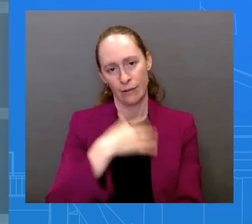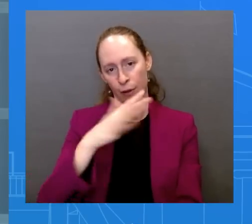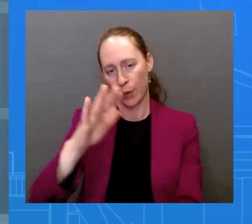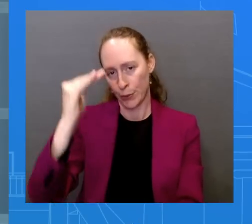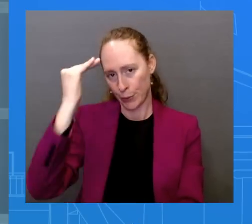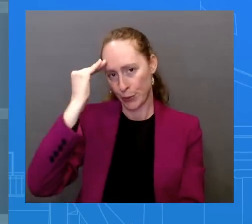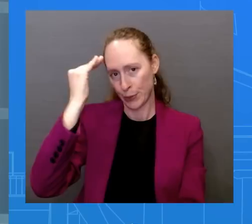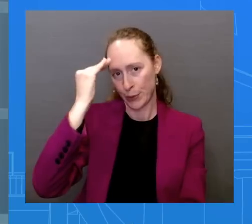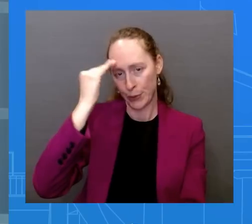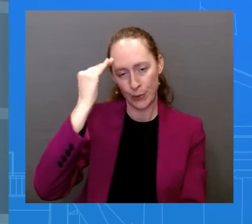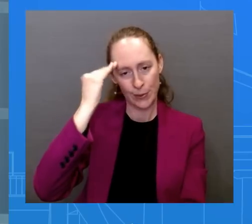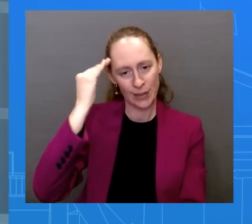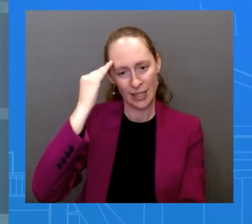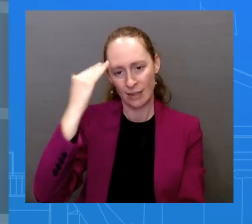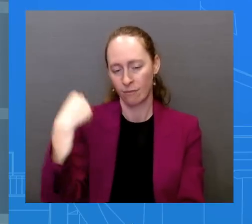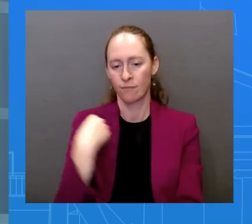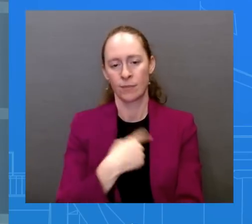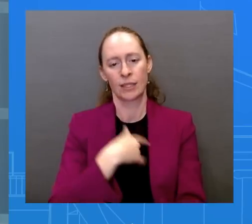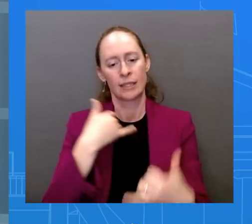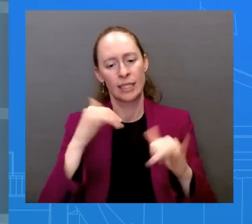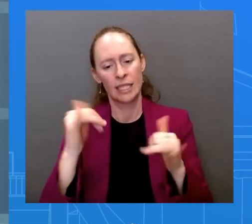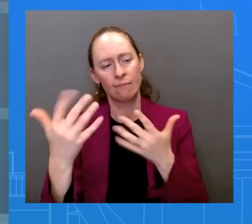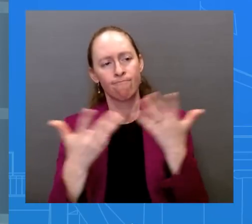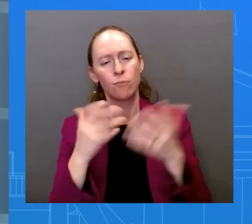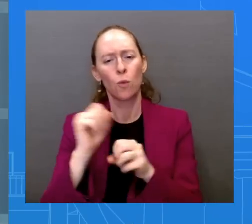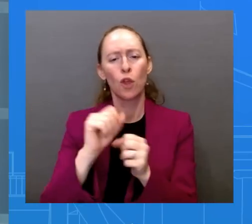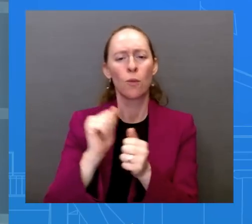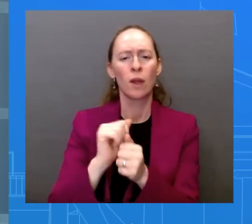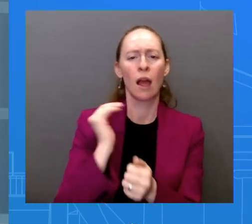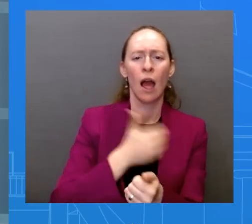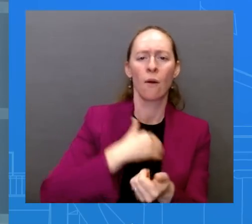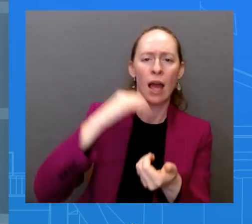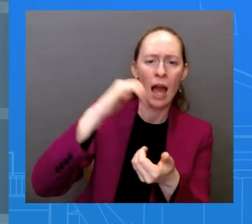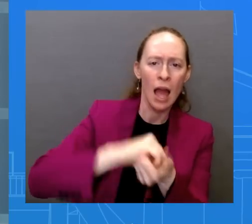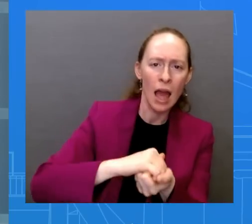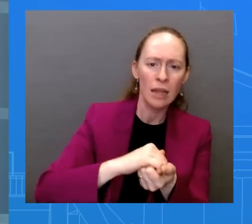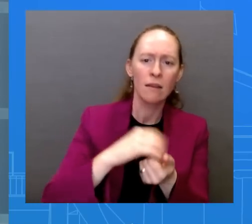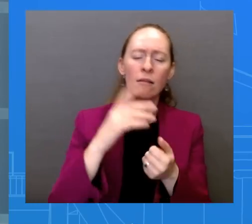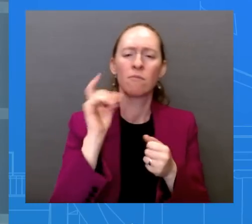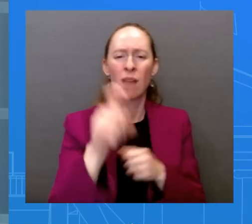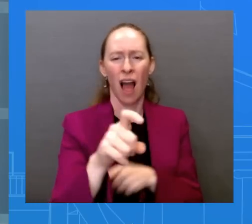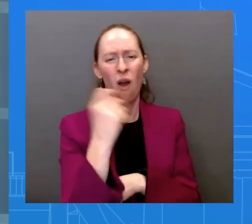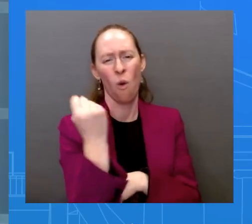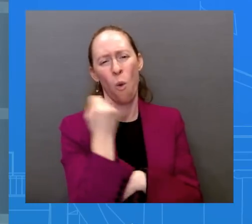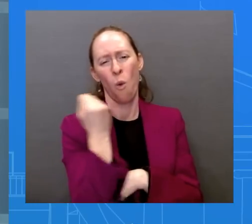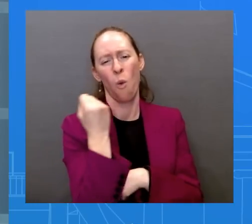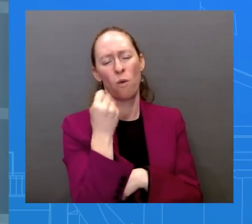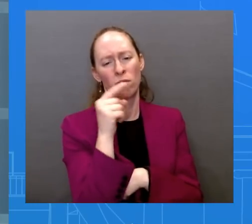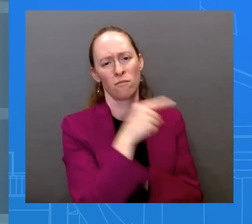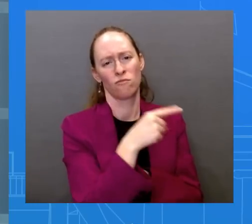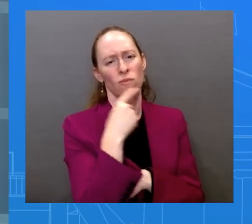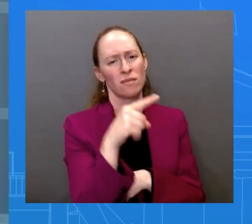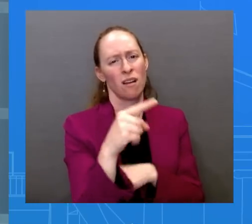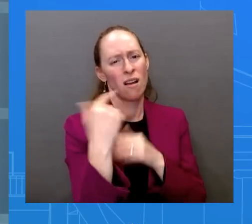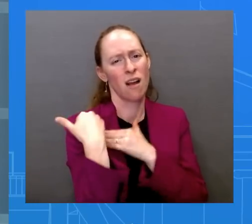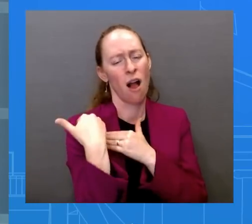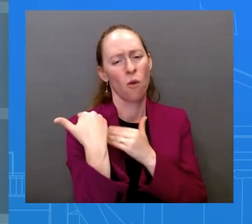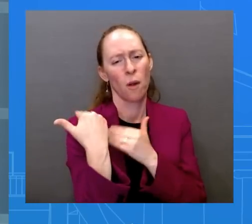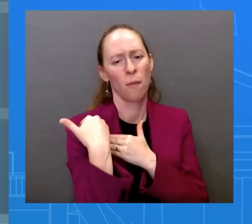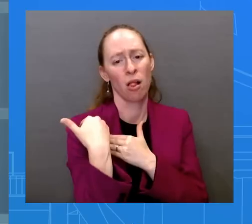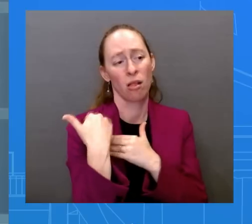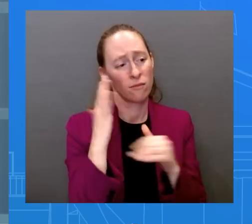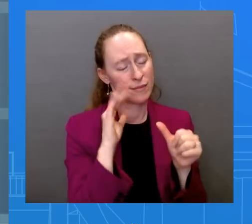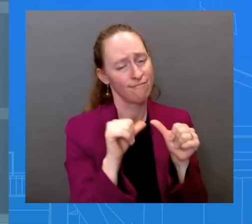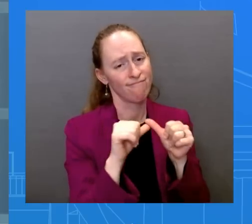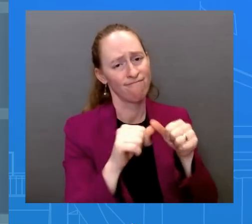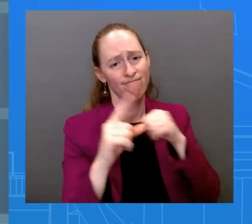partners to hold Russia accountable and support Ukraine for as long as it takes. As far as what we are doing, we are